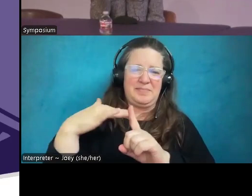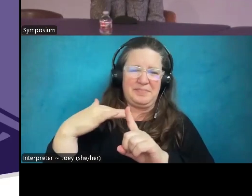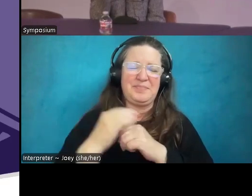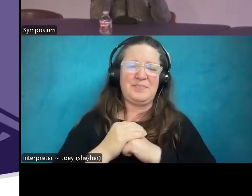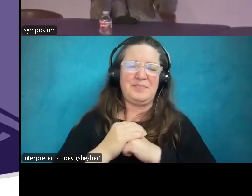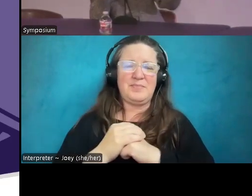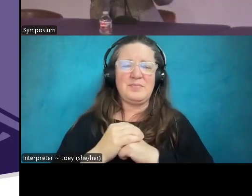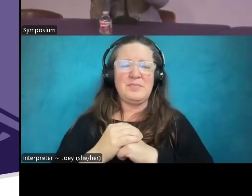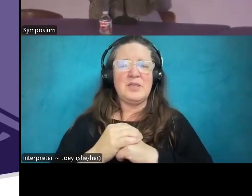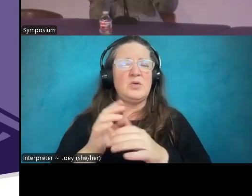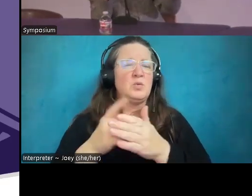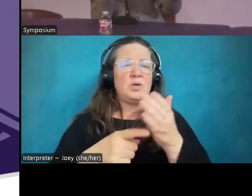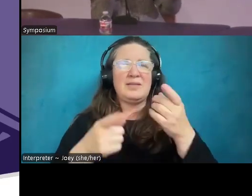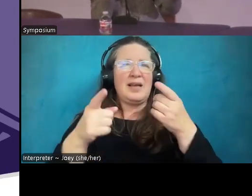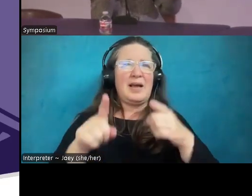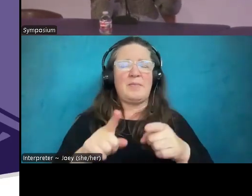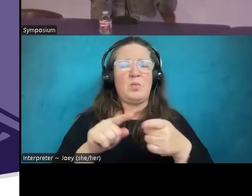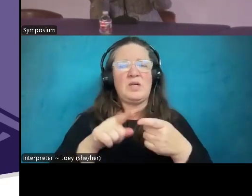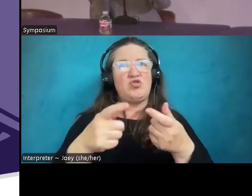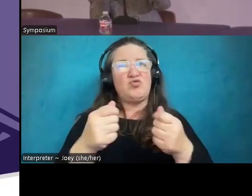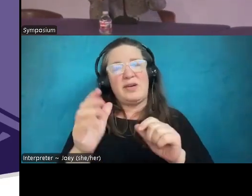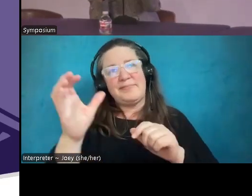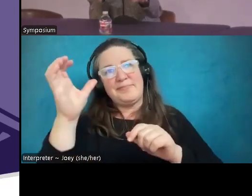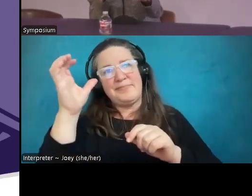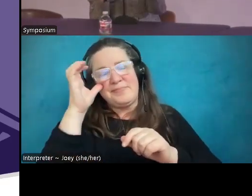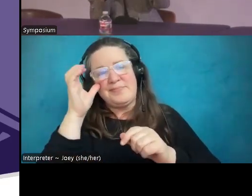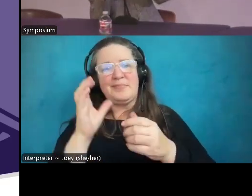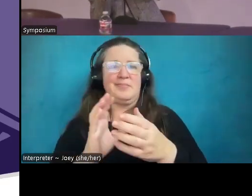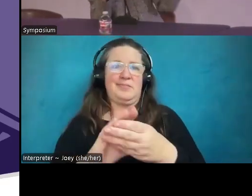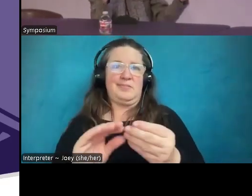what's going on when you're trying to listen to those people talk. Is